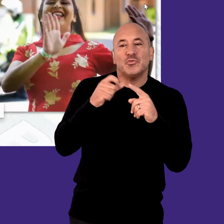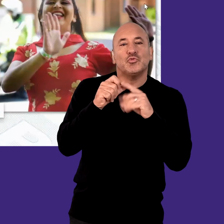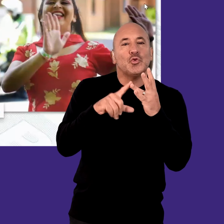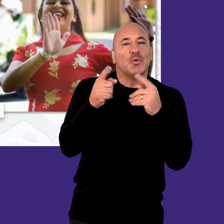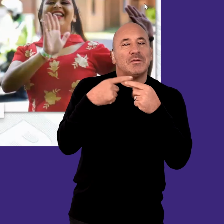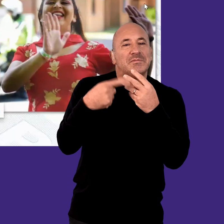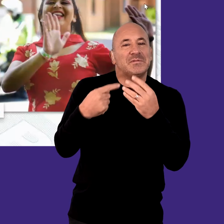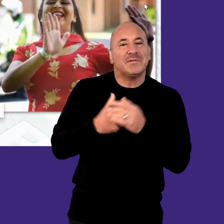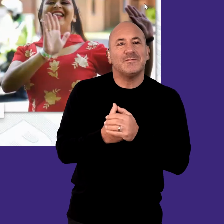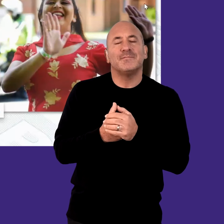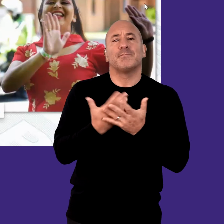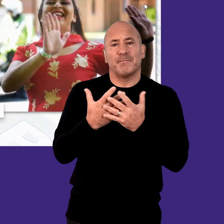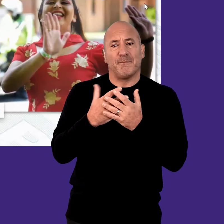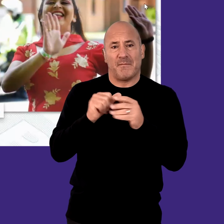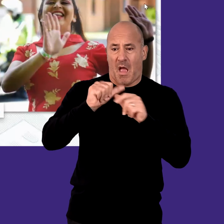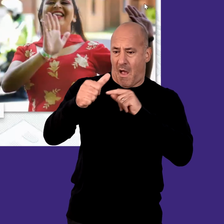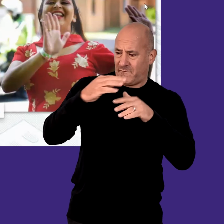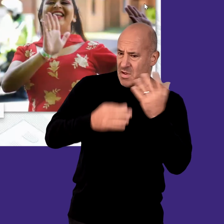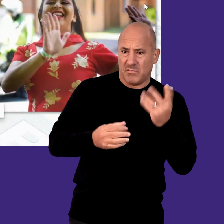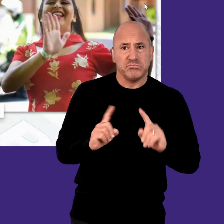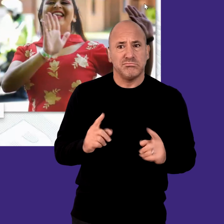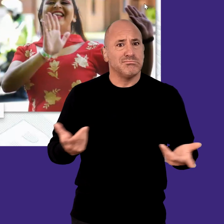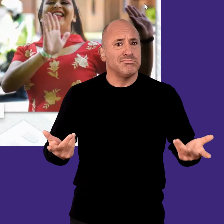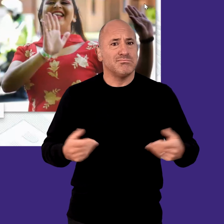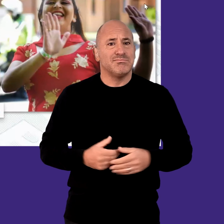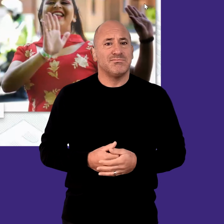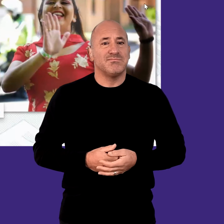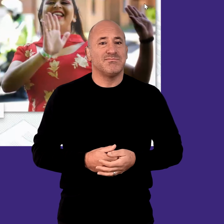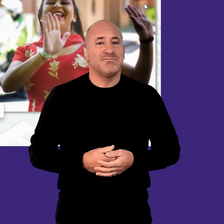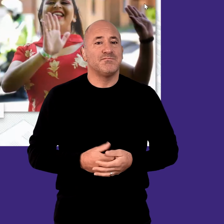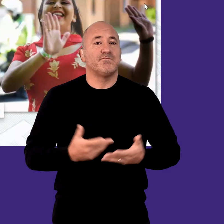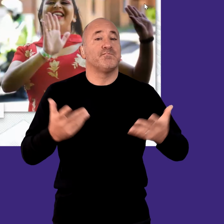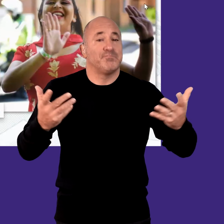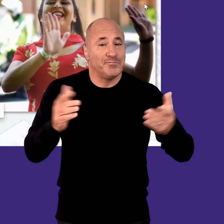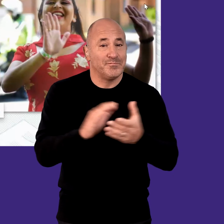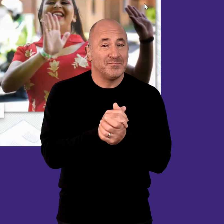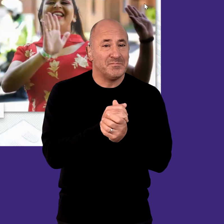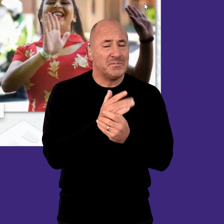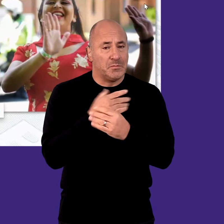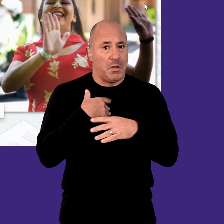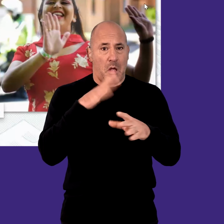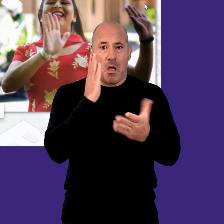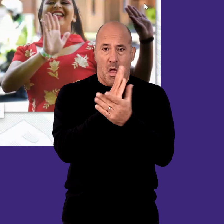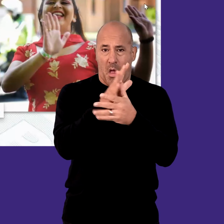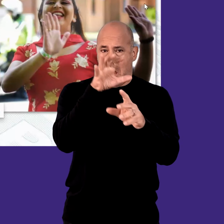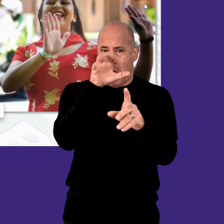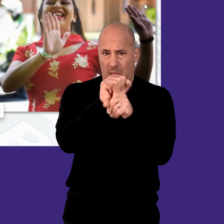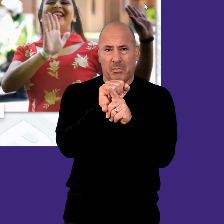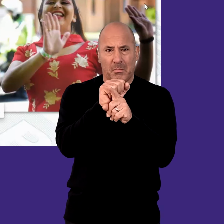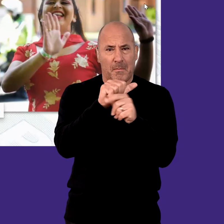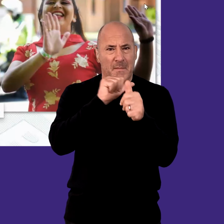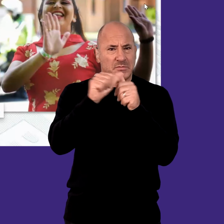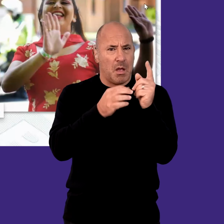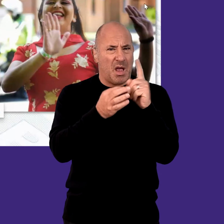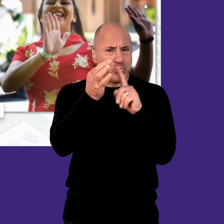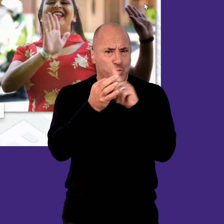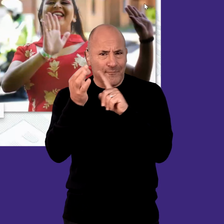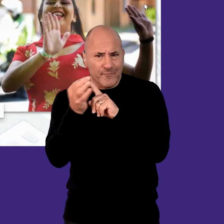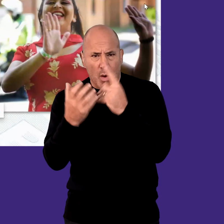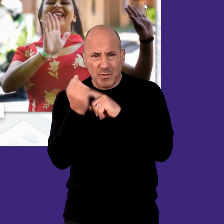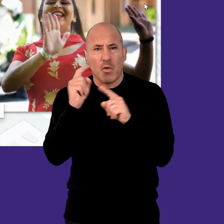So just some examples there of how it worked. So what happened as a result of that? Benefits wise, we did see some